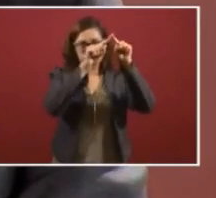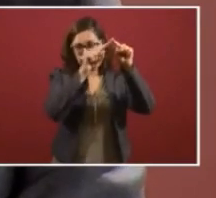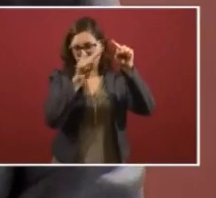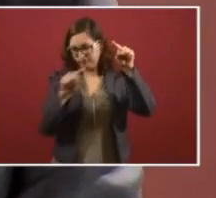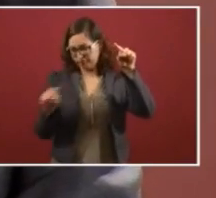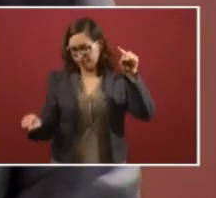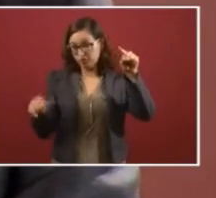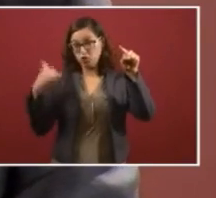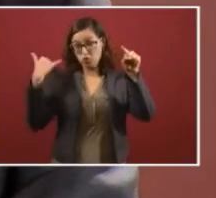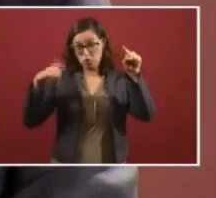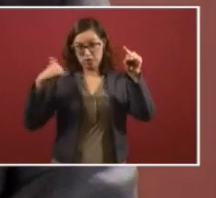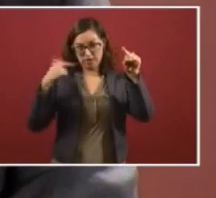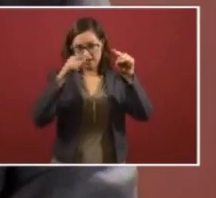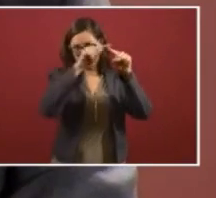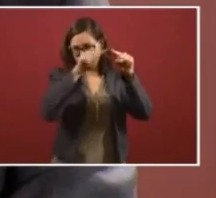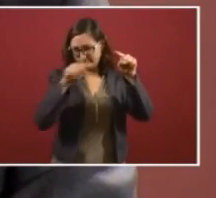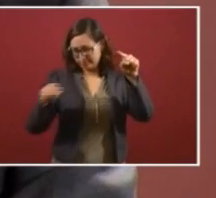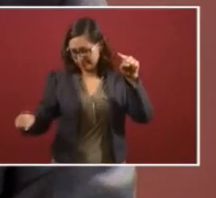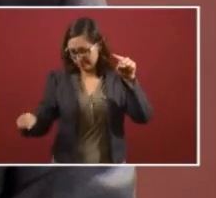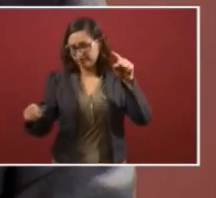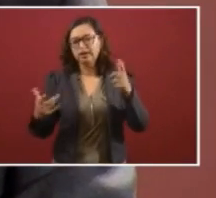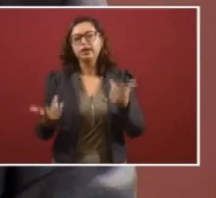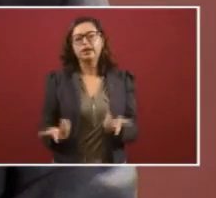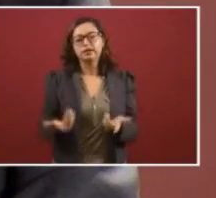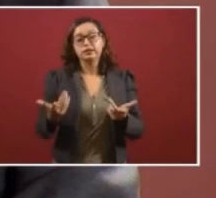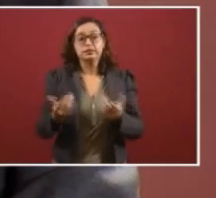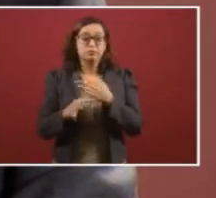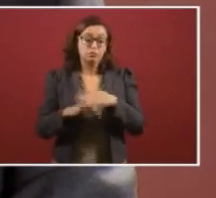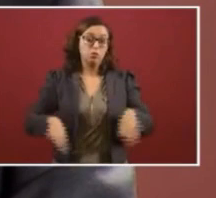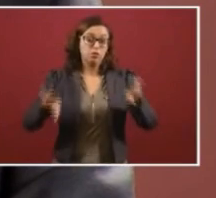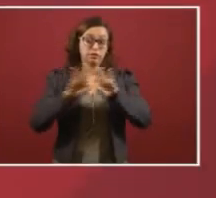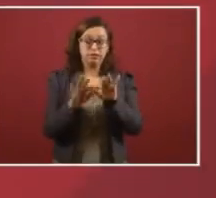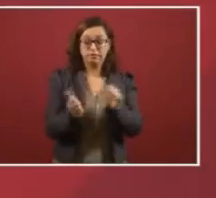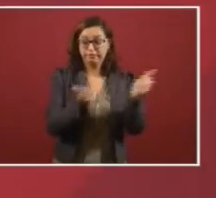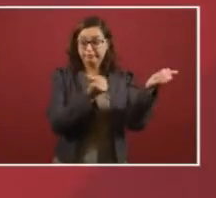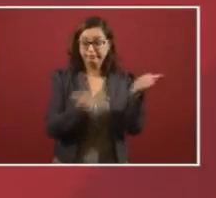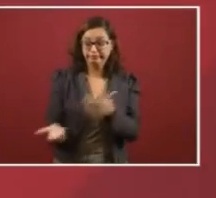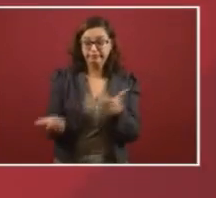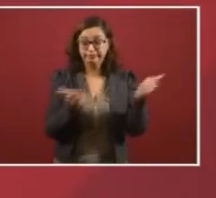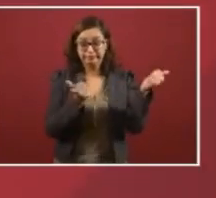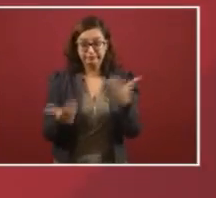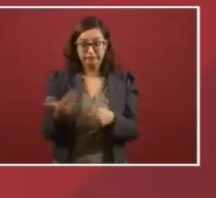a substantial amount to the peninsula,